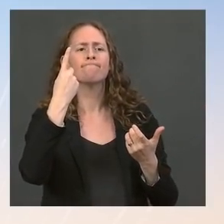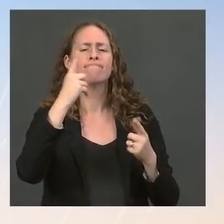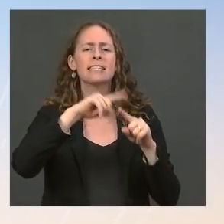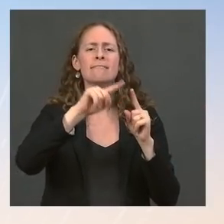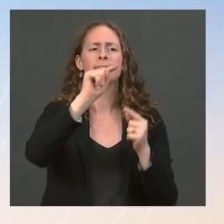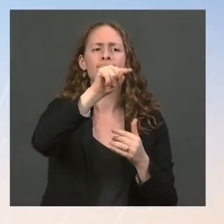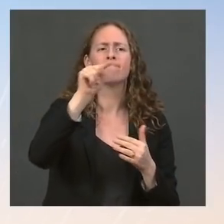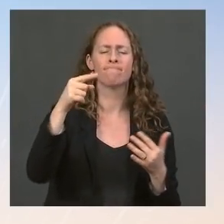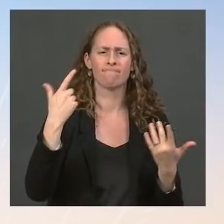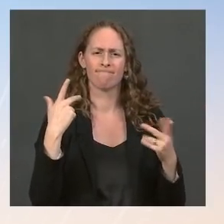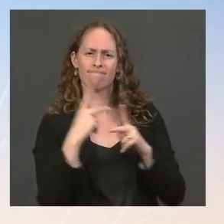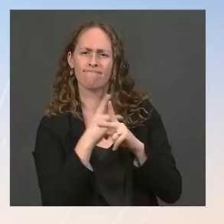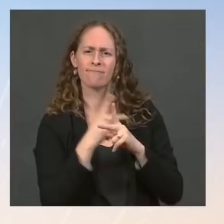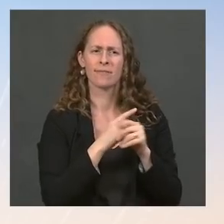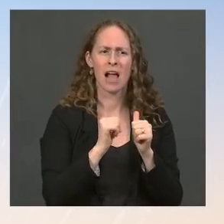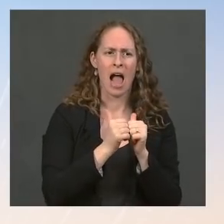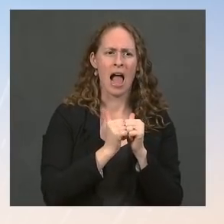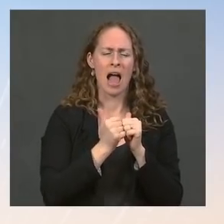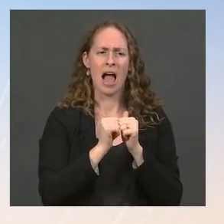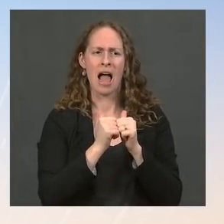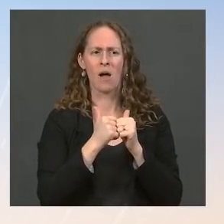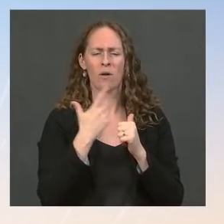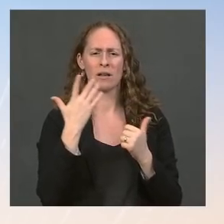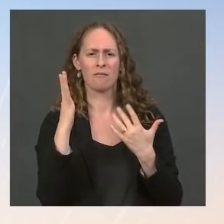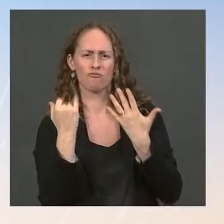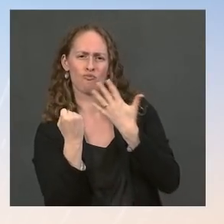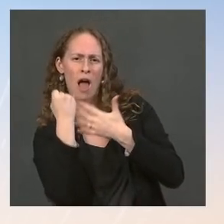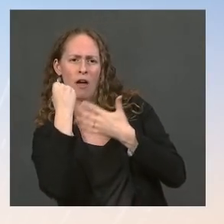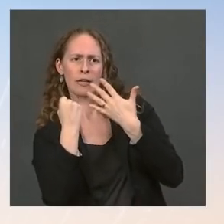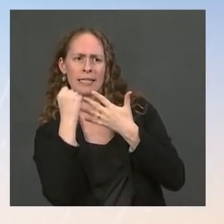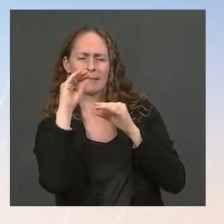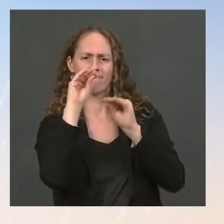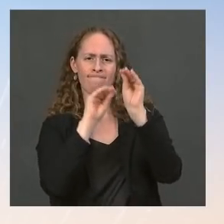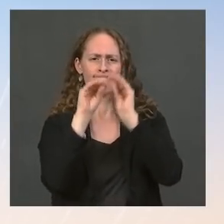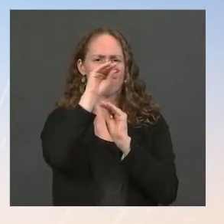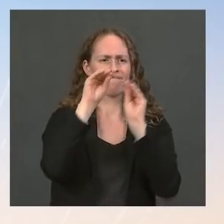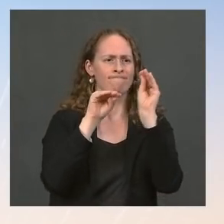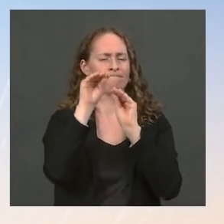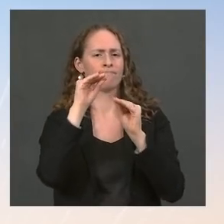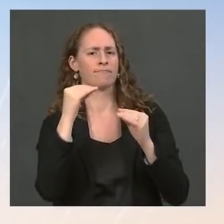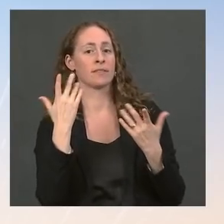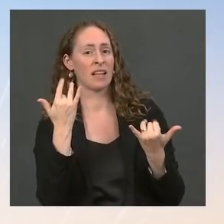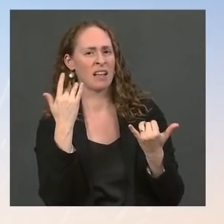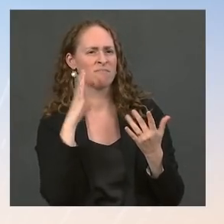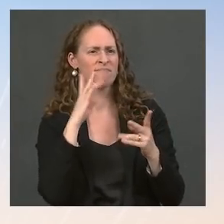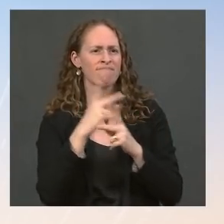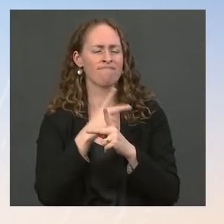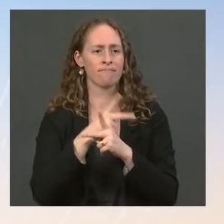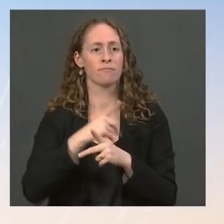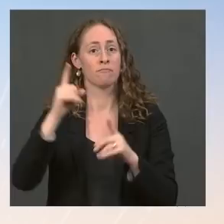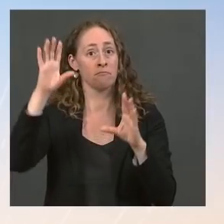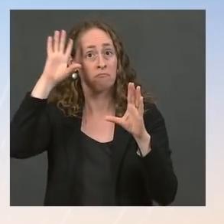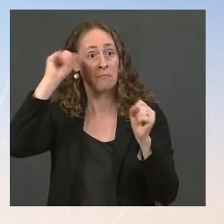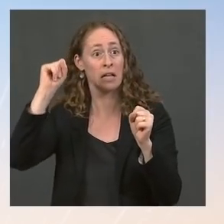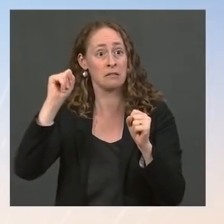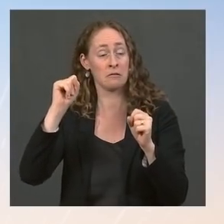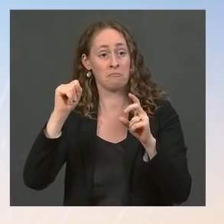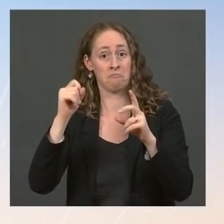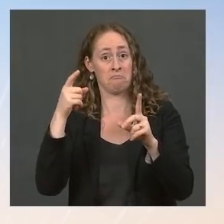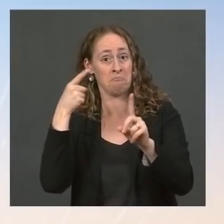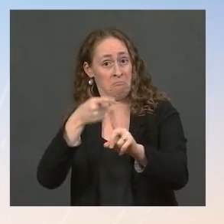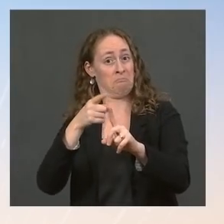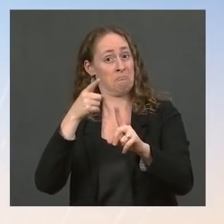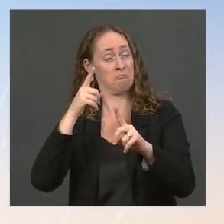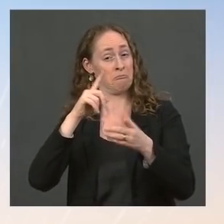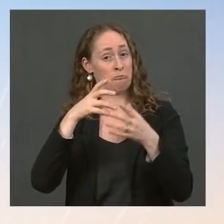and have confidence in their priorities moving forward. That's what we're seeing play out now. I don't know that the president has an assessment of trust. He just wants to be